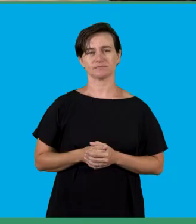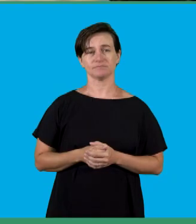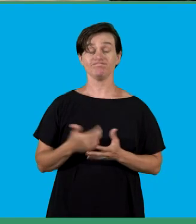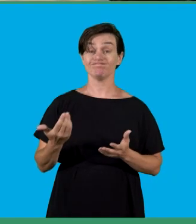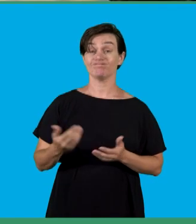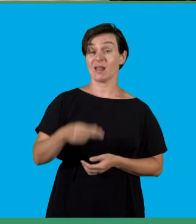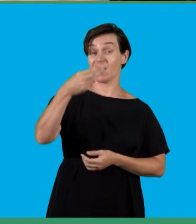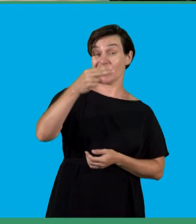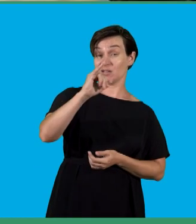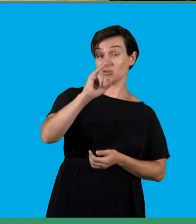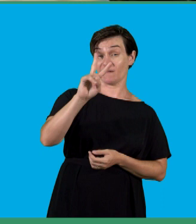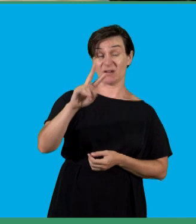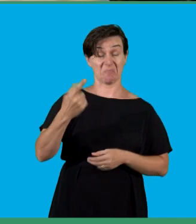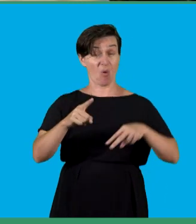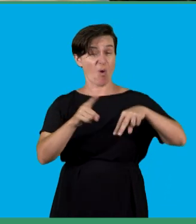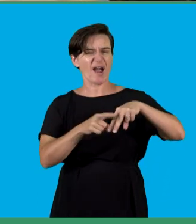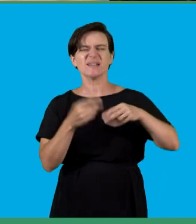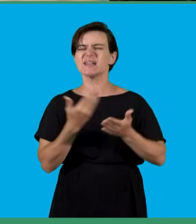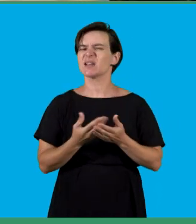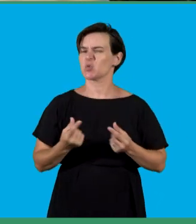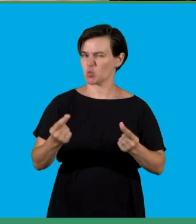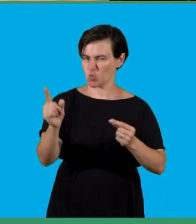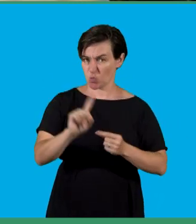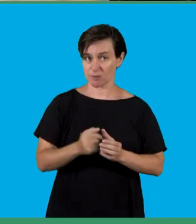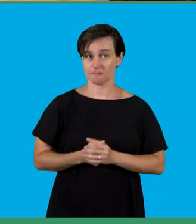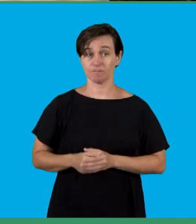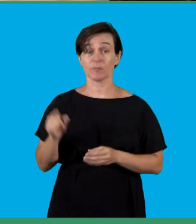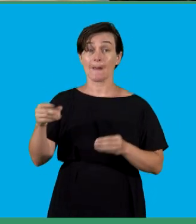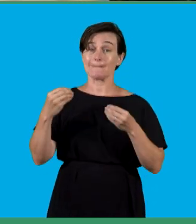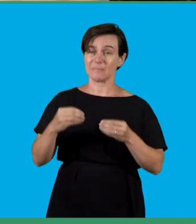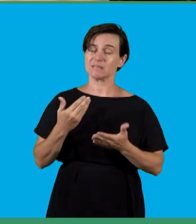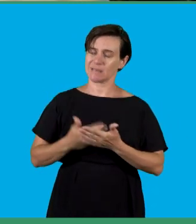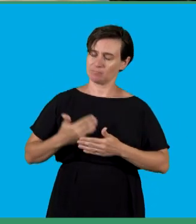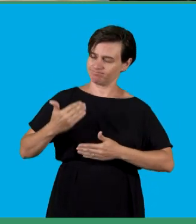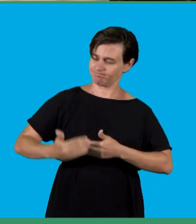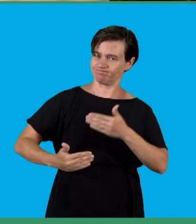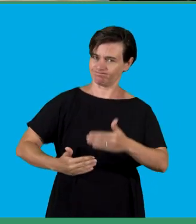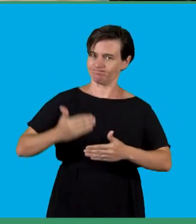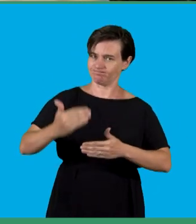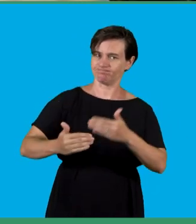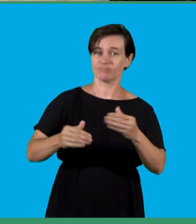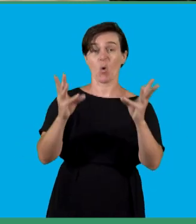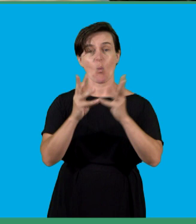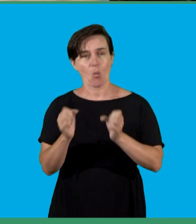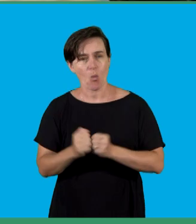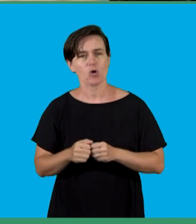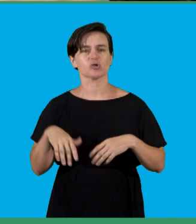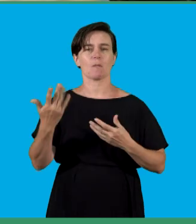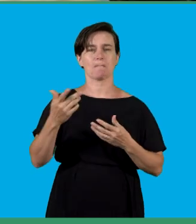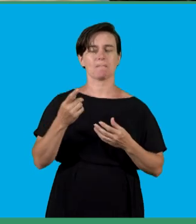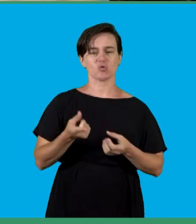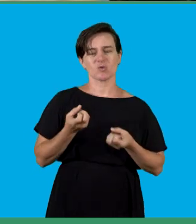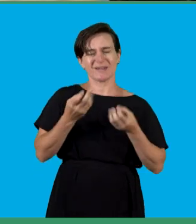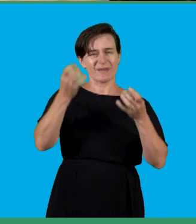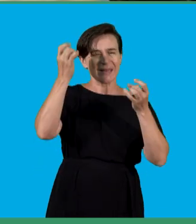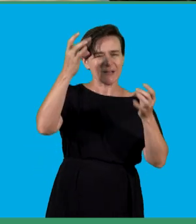Initiatives to address HIV or AIDS. Businesses should conduct regular workshops and information sessions